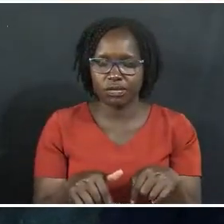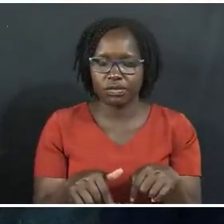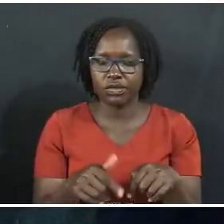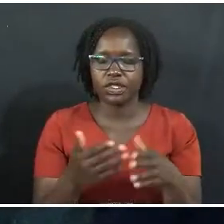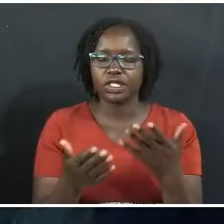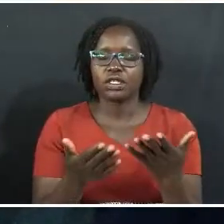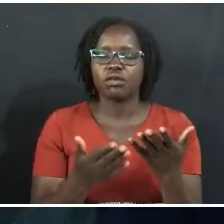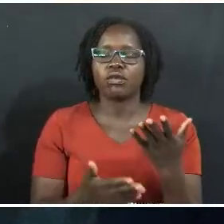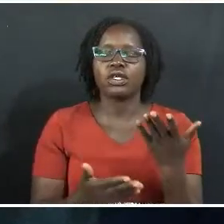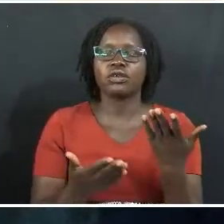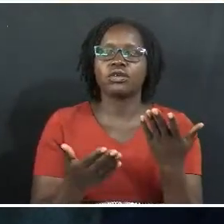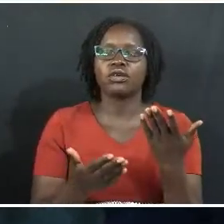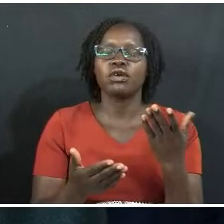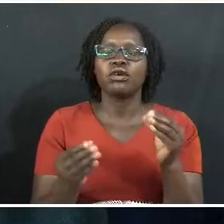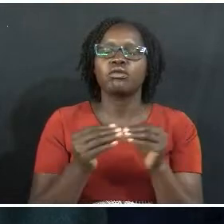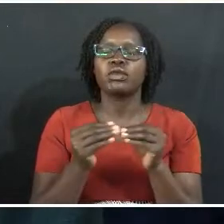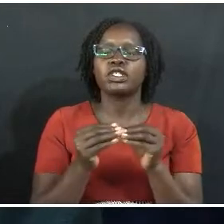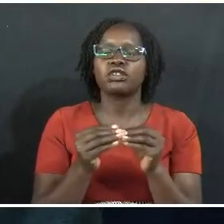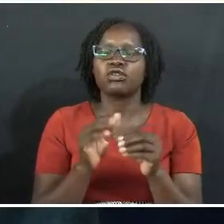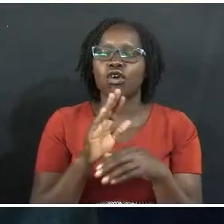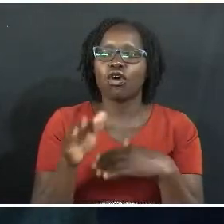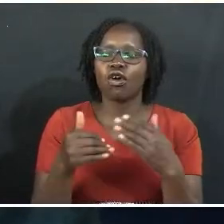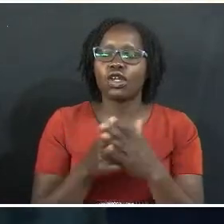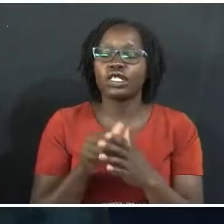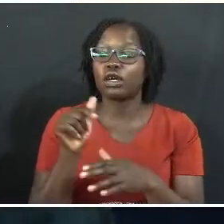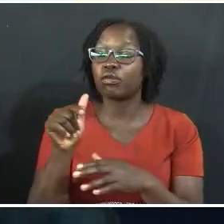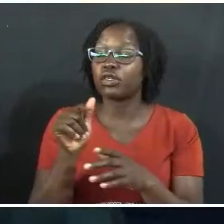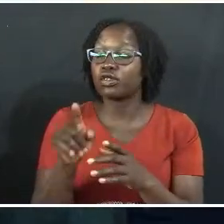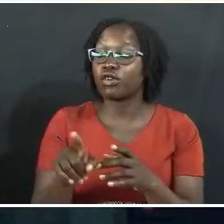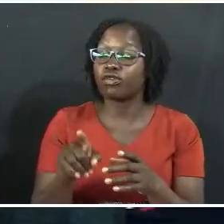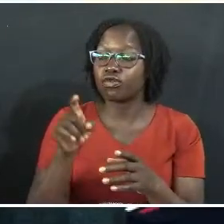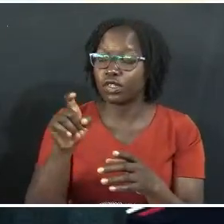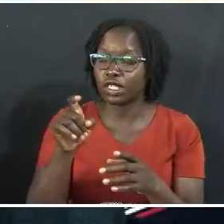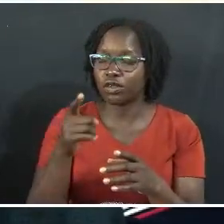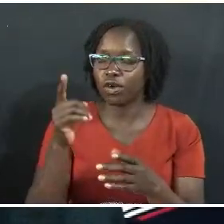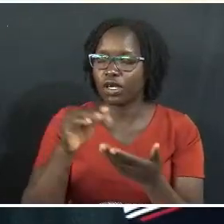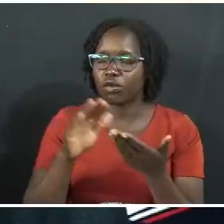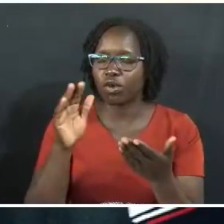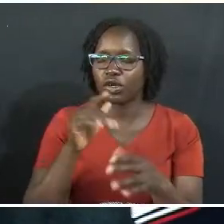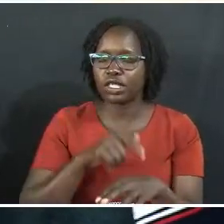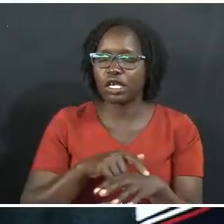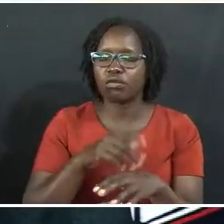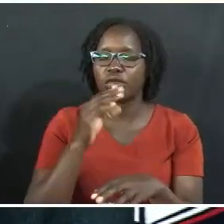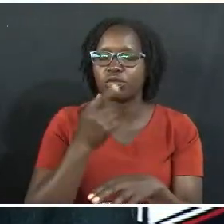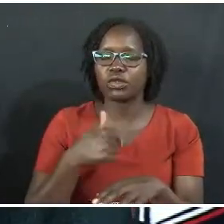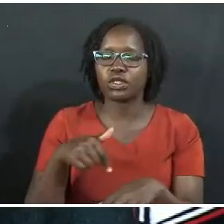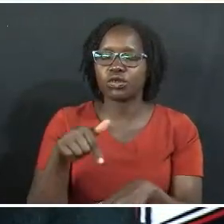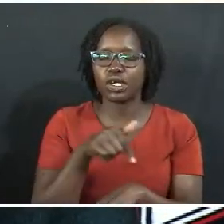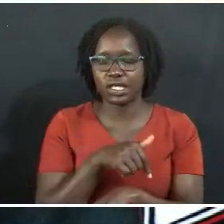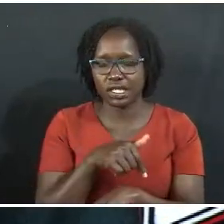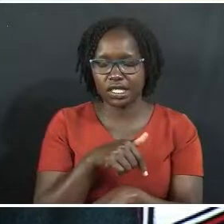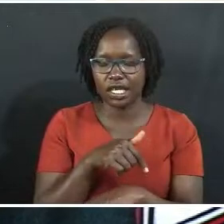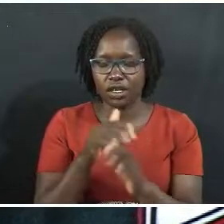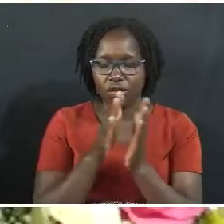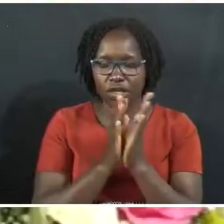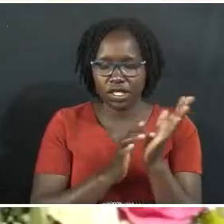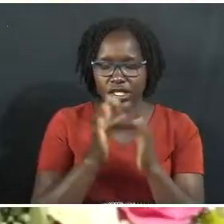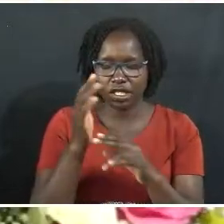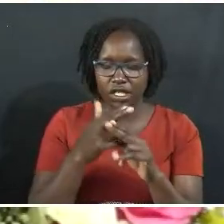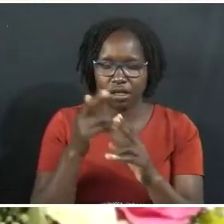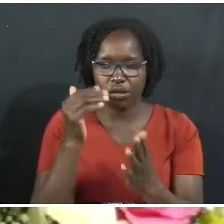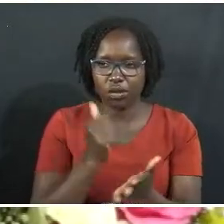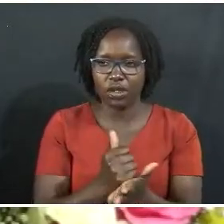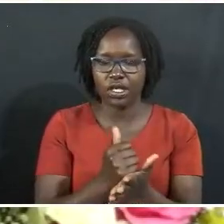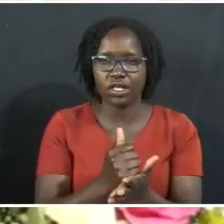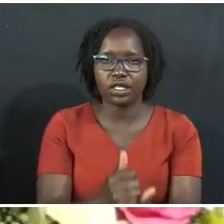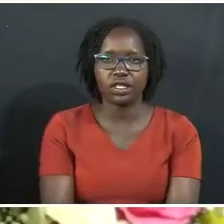May you meet all of us at our points of need. One more time, Lord, speak to us. Yes. It's our prayer in Jesus'